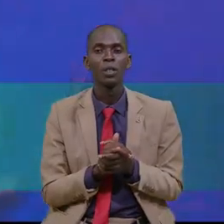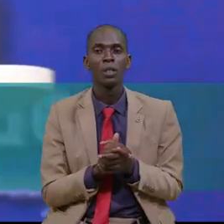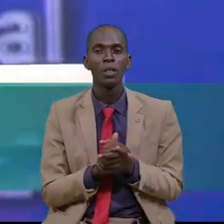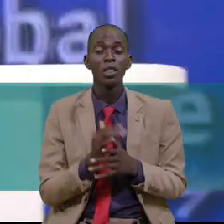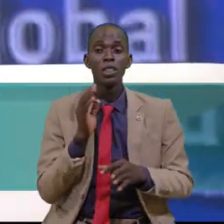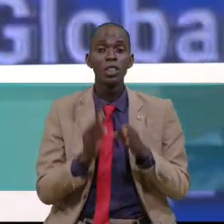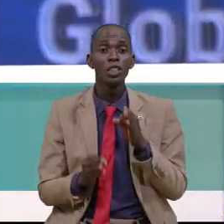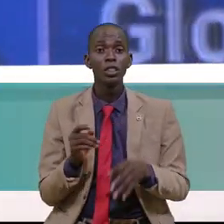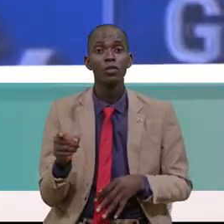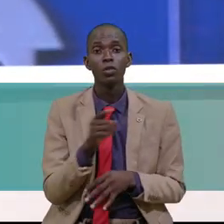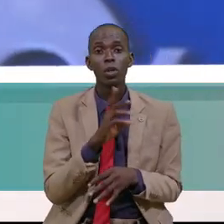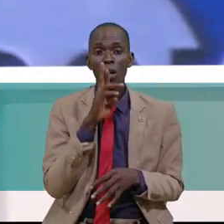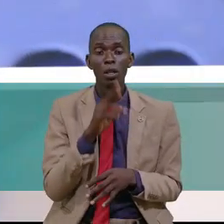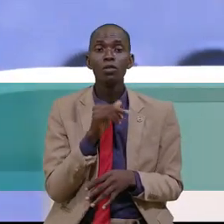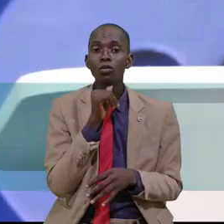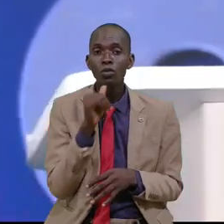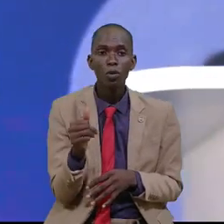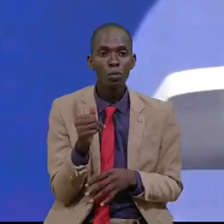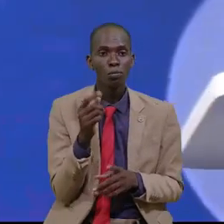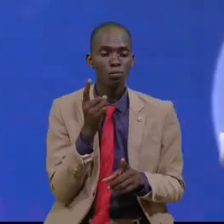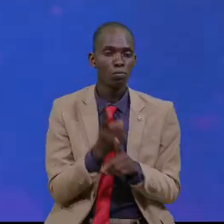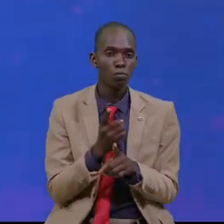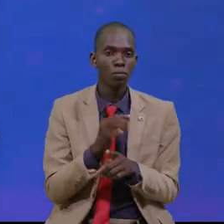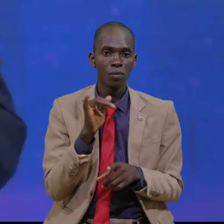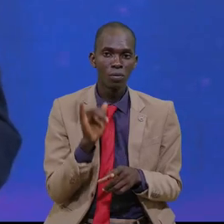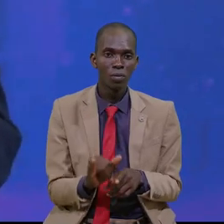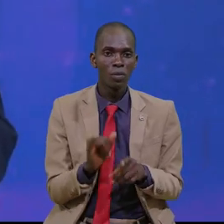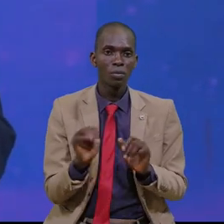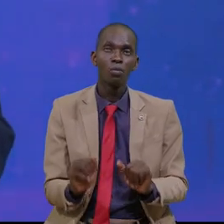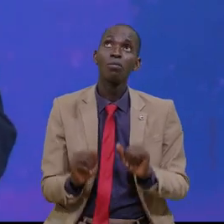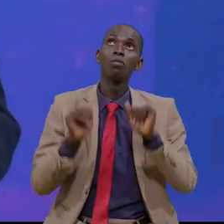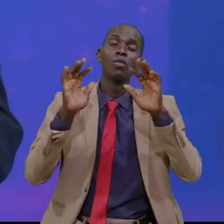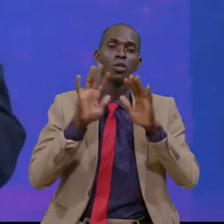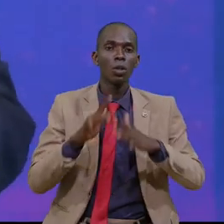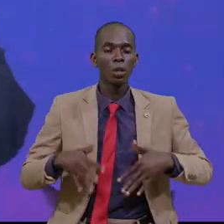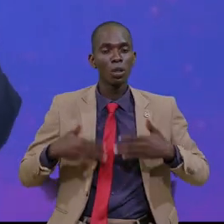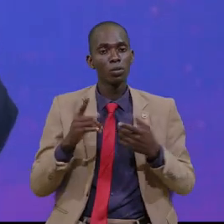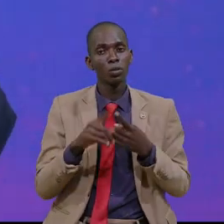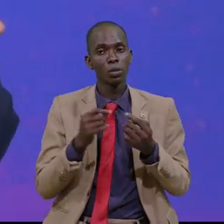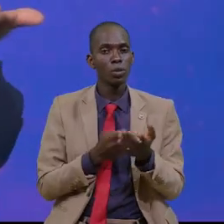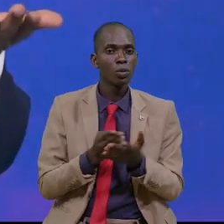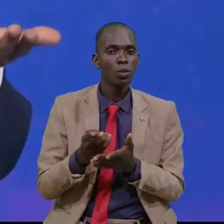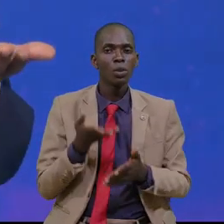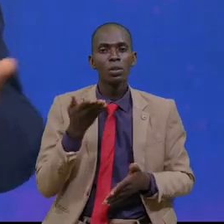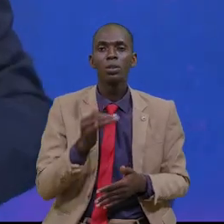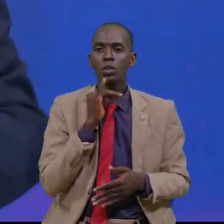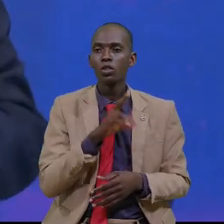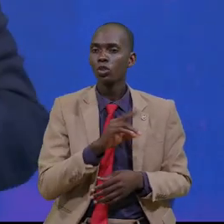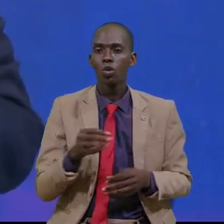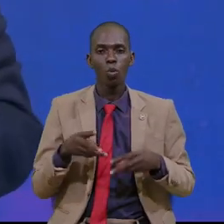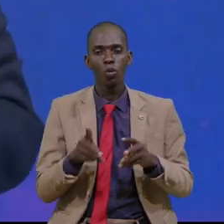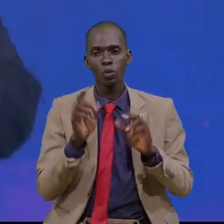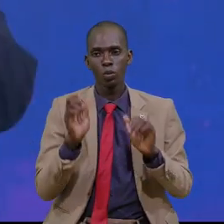not rightly devoting your life to the truth, there's no way you rightly divide